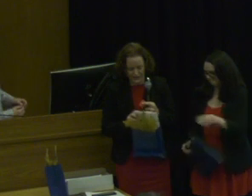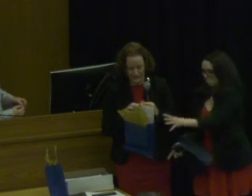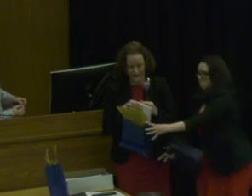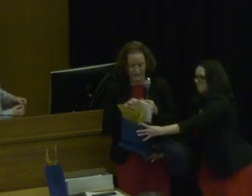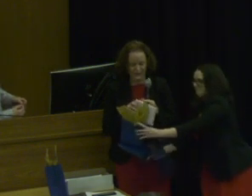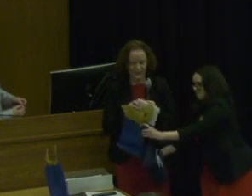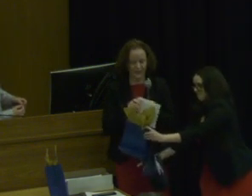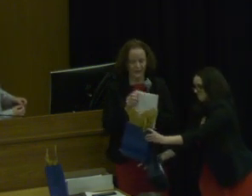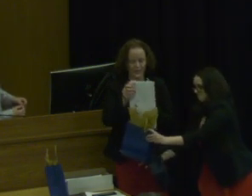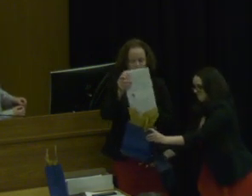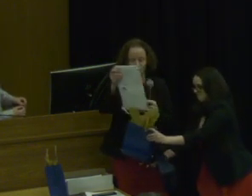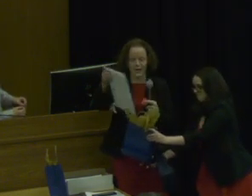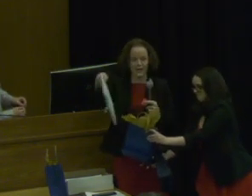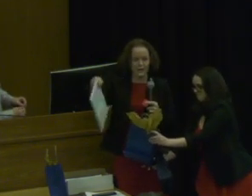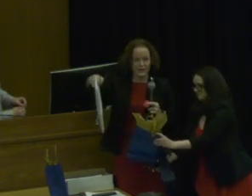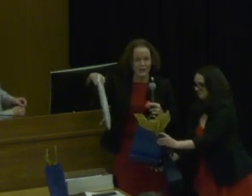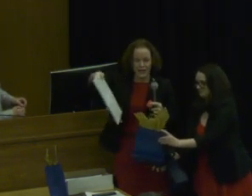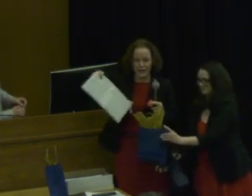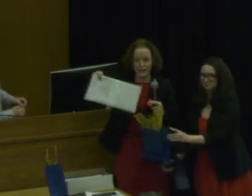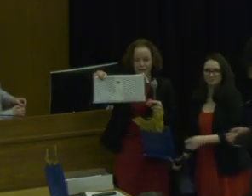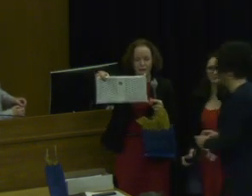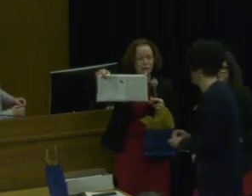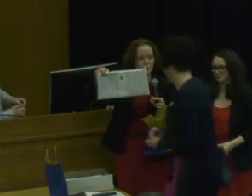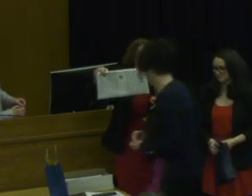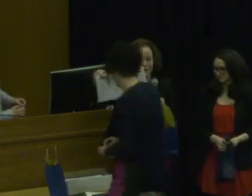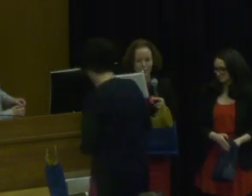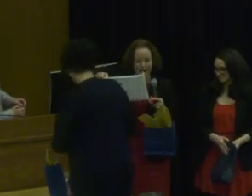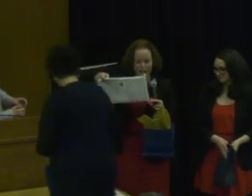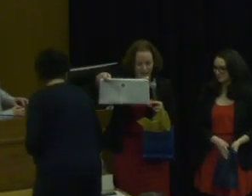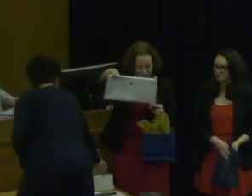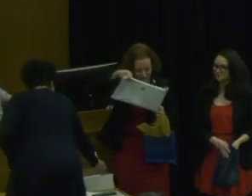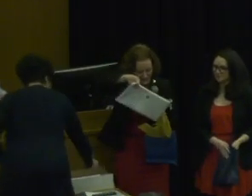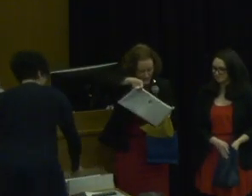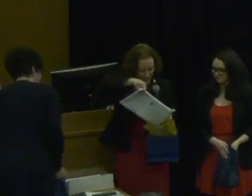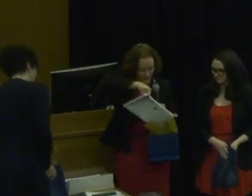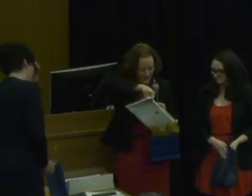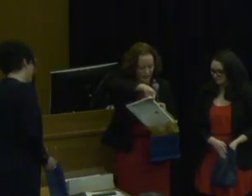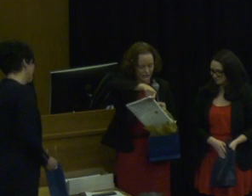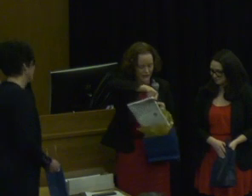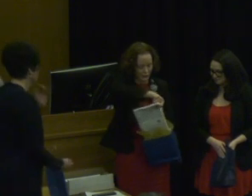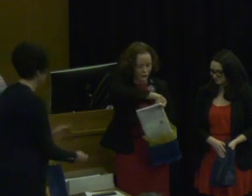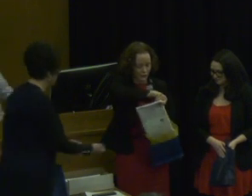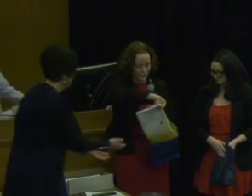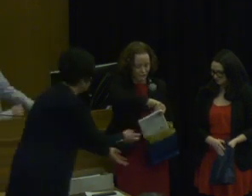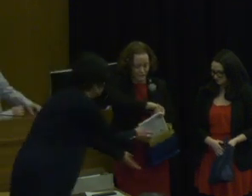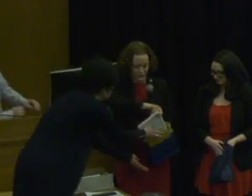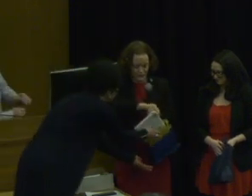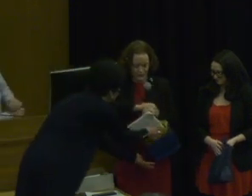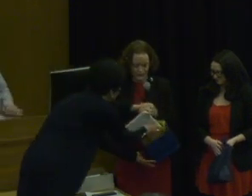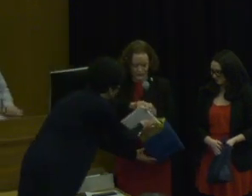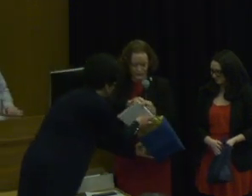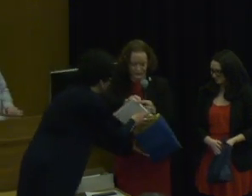alumna Elena Marie, an Elena Marie bait bag in Husky Blue.